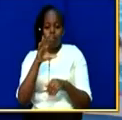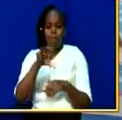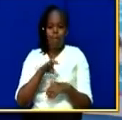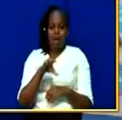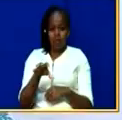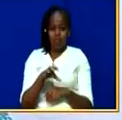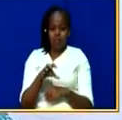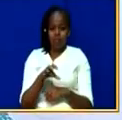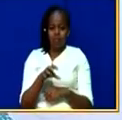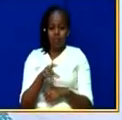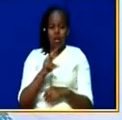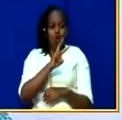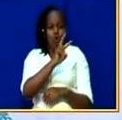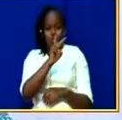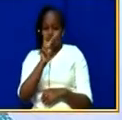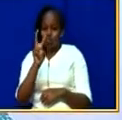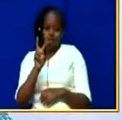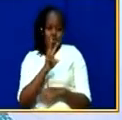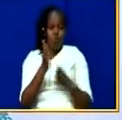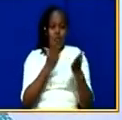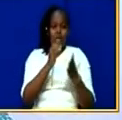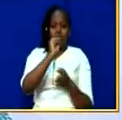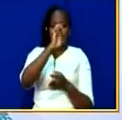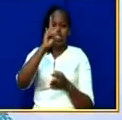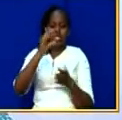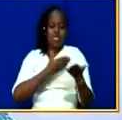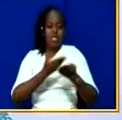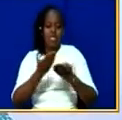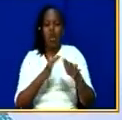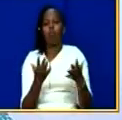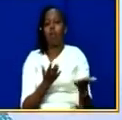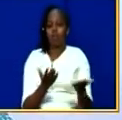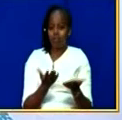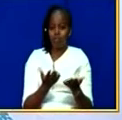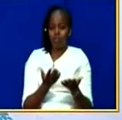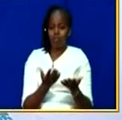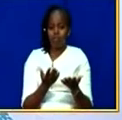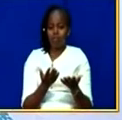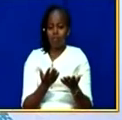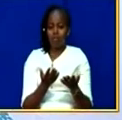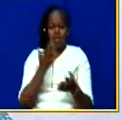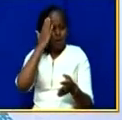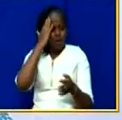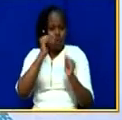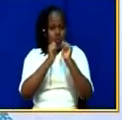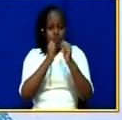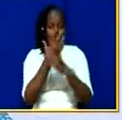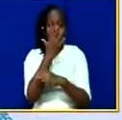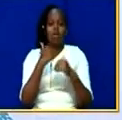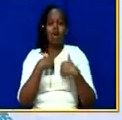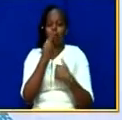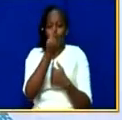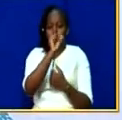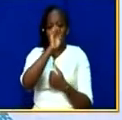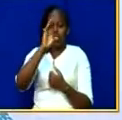Yes. They need to go and look where these particular seeds are sold. Okay. Get to know which crops have tiny seeds. Okay. So that's